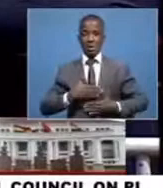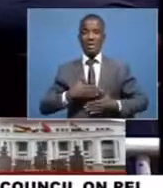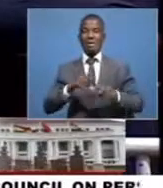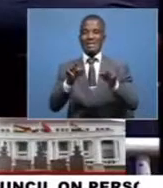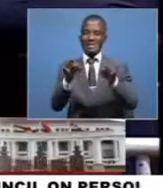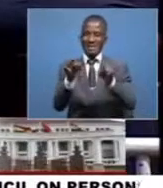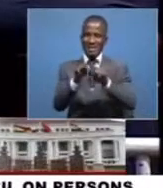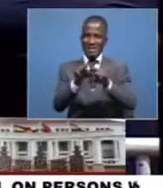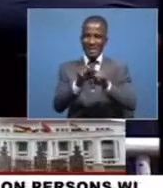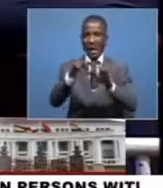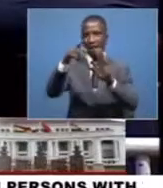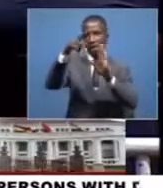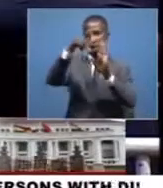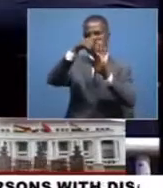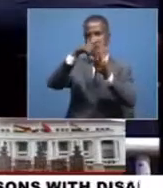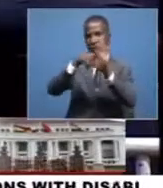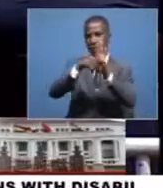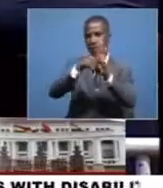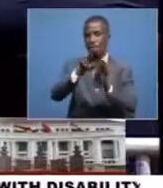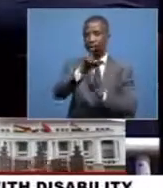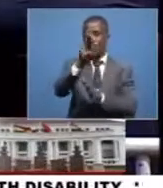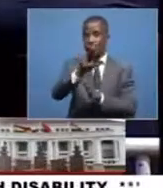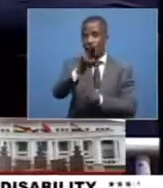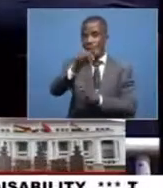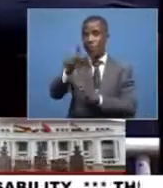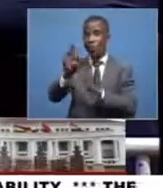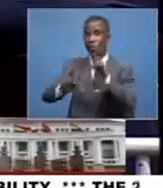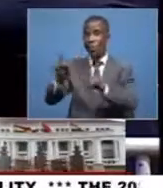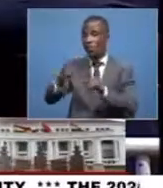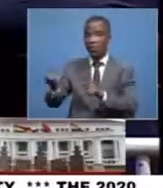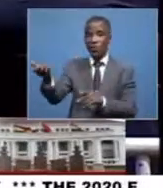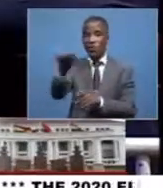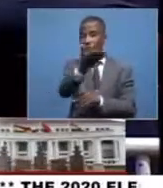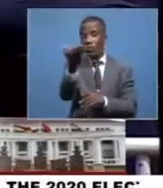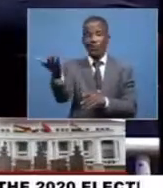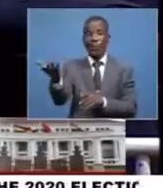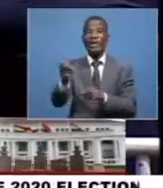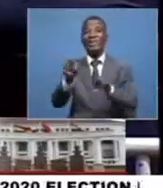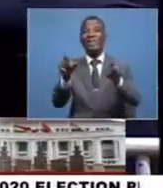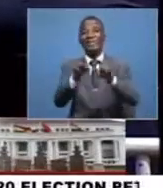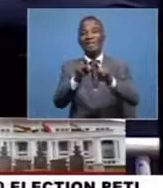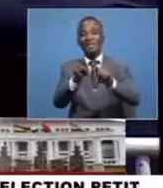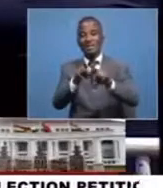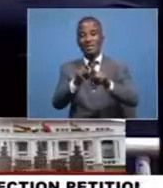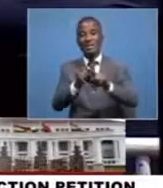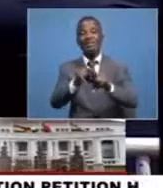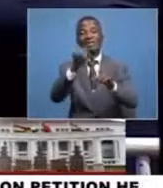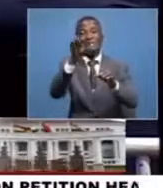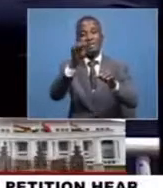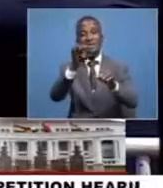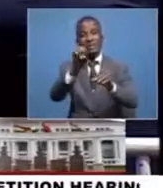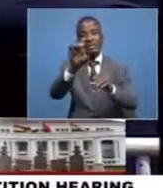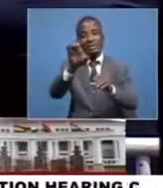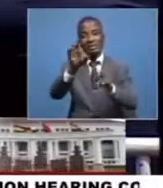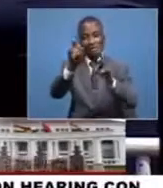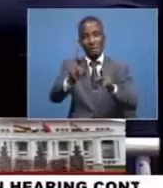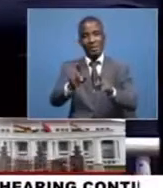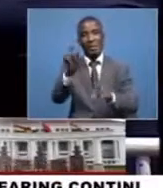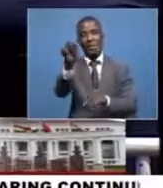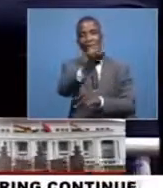same principles that are applicable to ordinary people should be applicable to the Electoral Commission, and